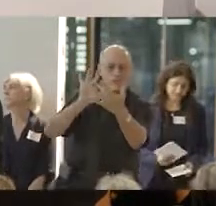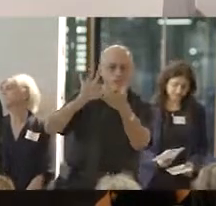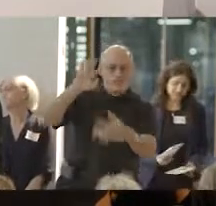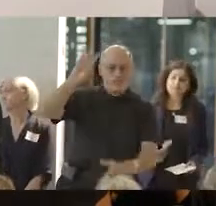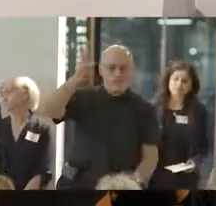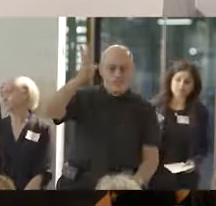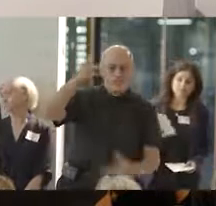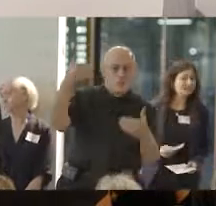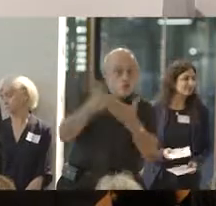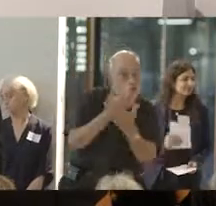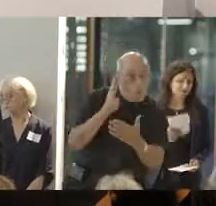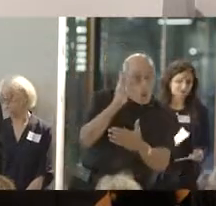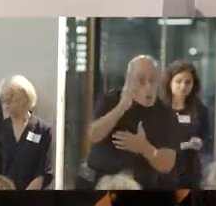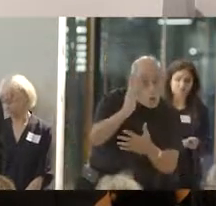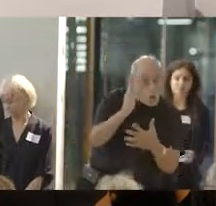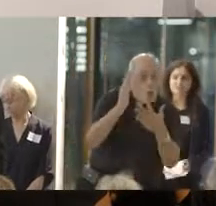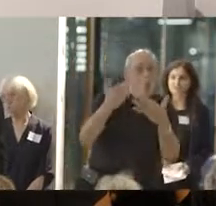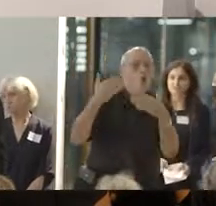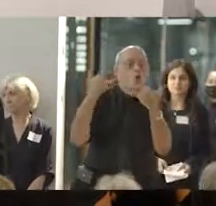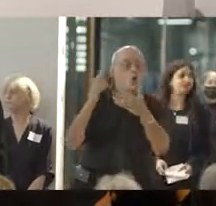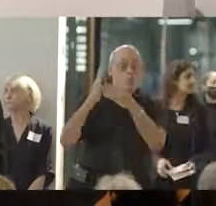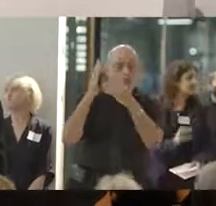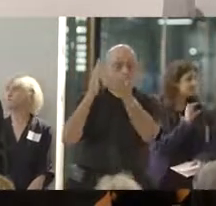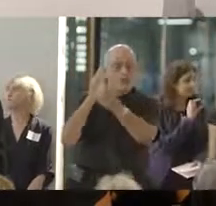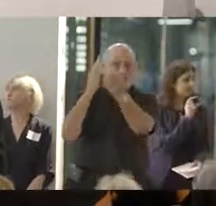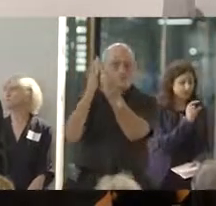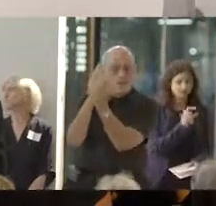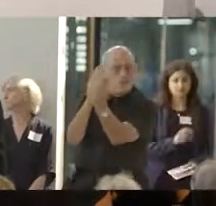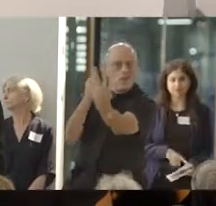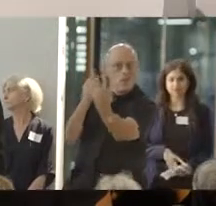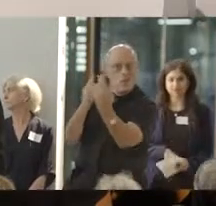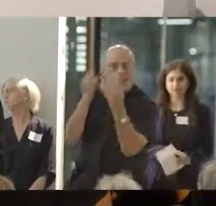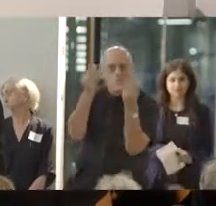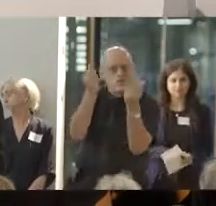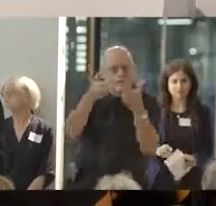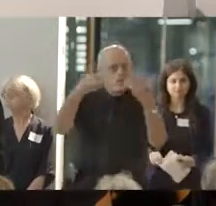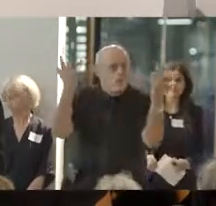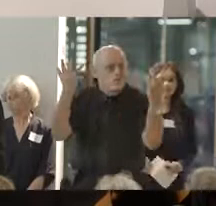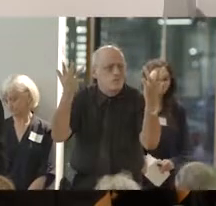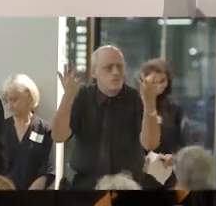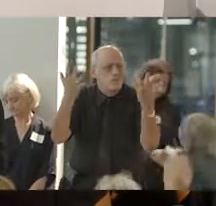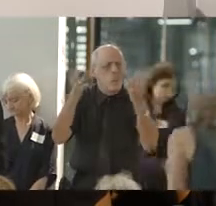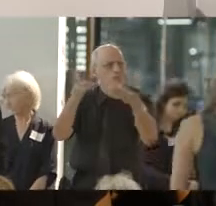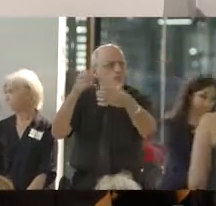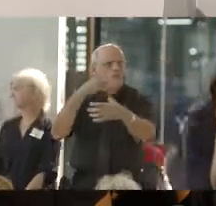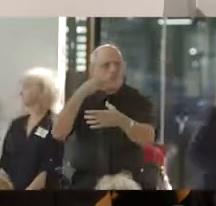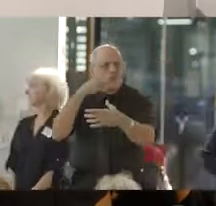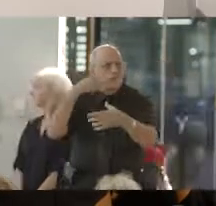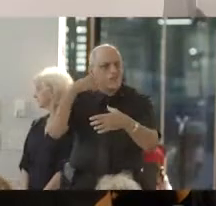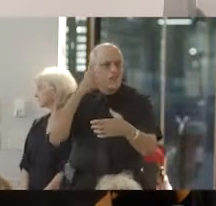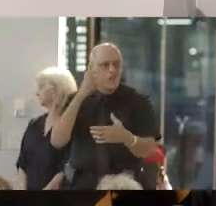Is it a new wall? Are you extending the existing wall? What's the material and what's the thickness of it?